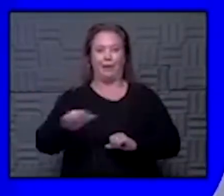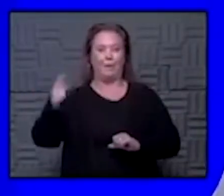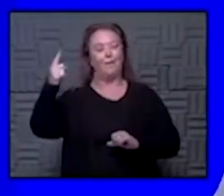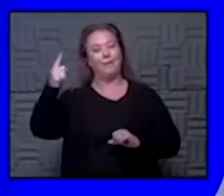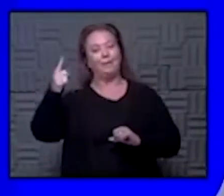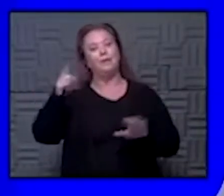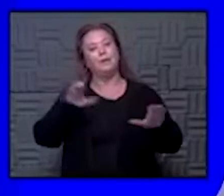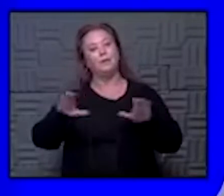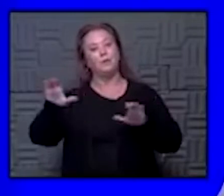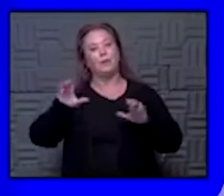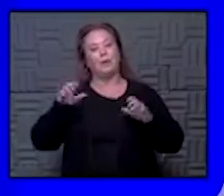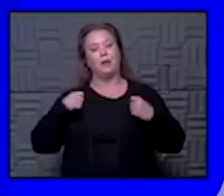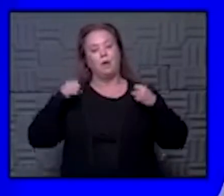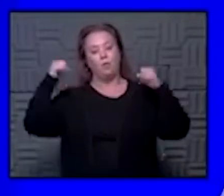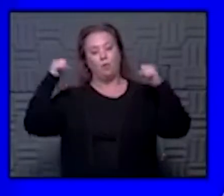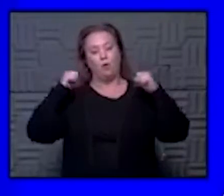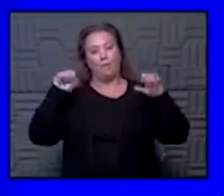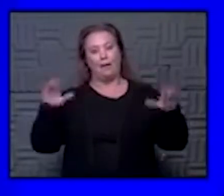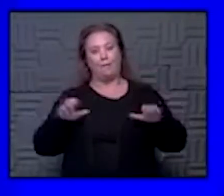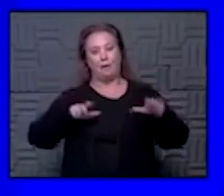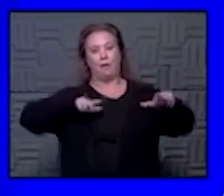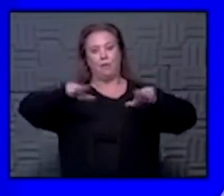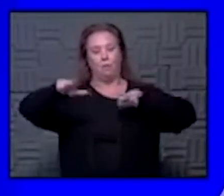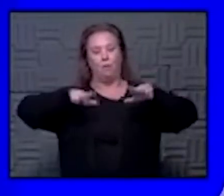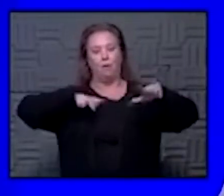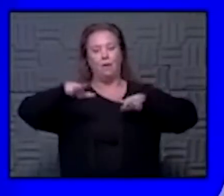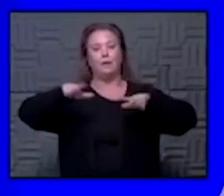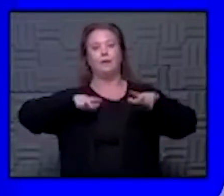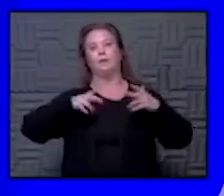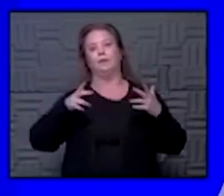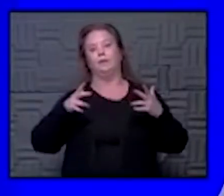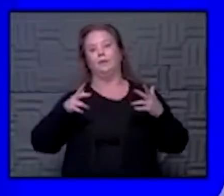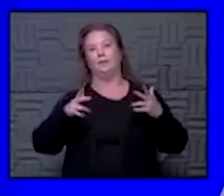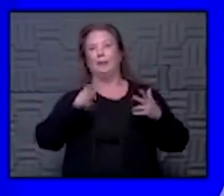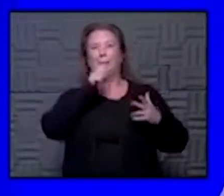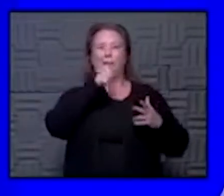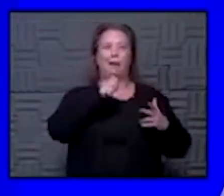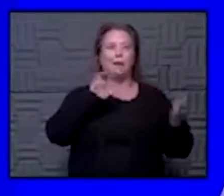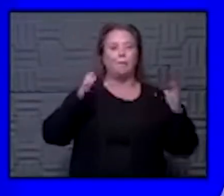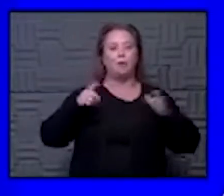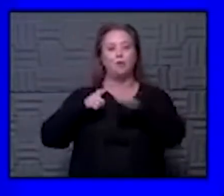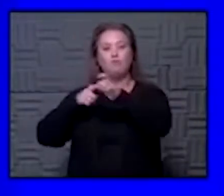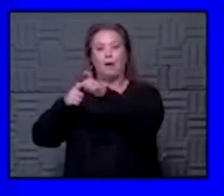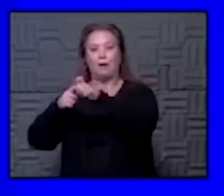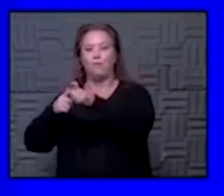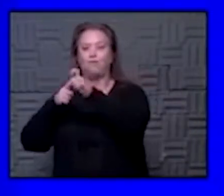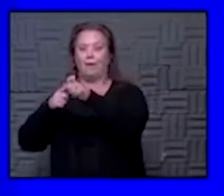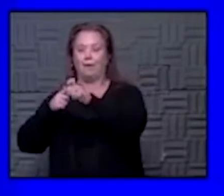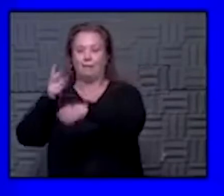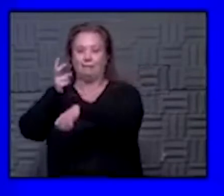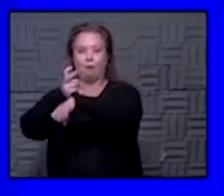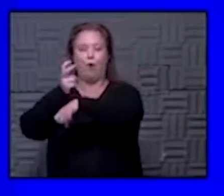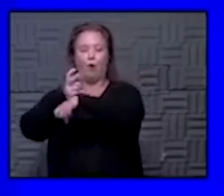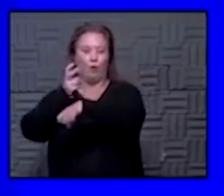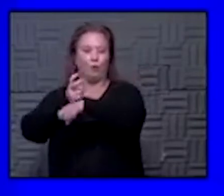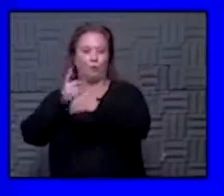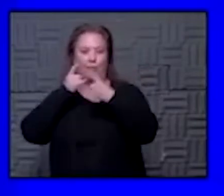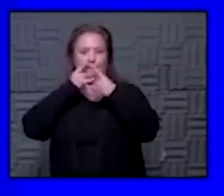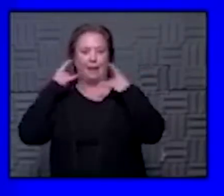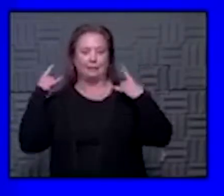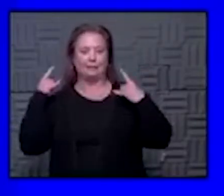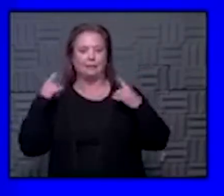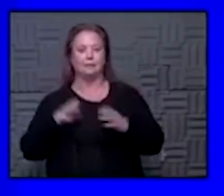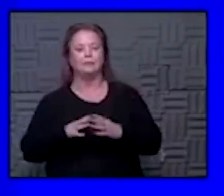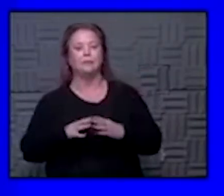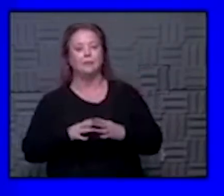And doing that aerobic activity, the walking maybe not as much as running, but running is very difficult to do mask